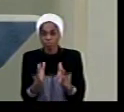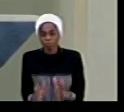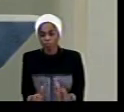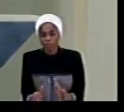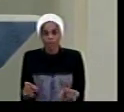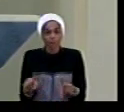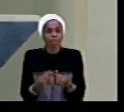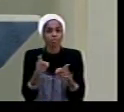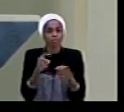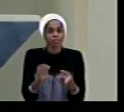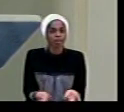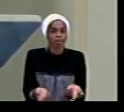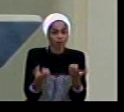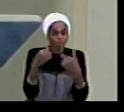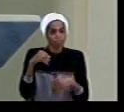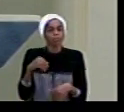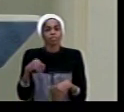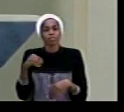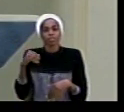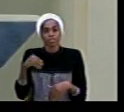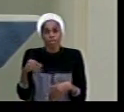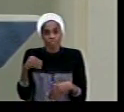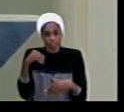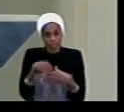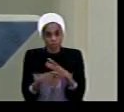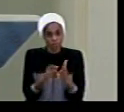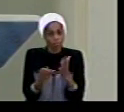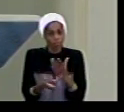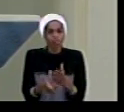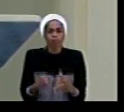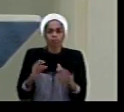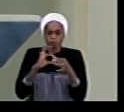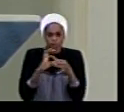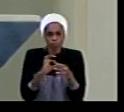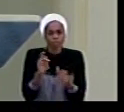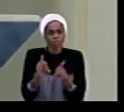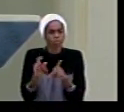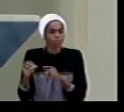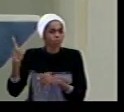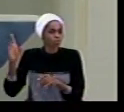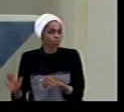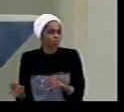coming down from the bus, join the people of God in prayer.